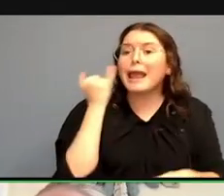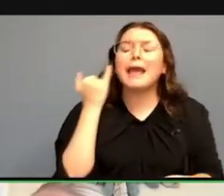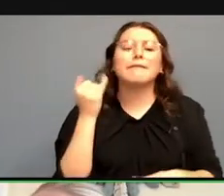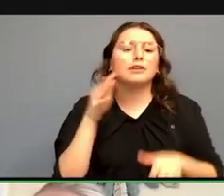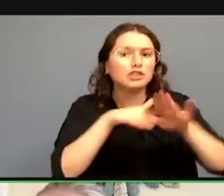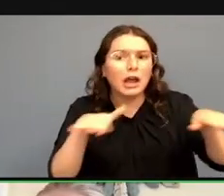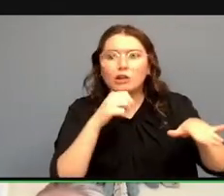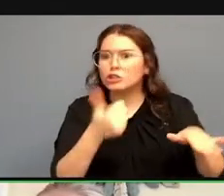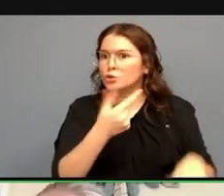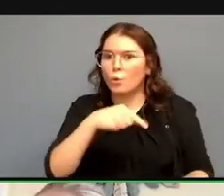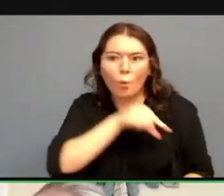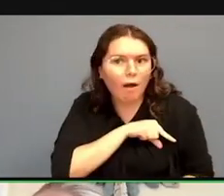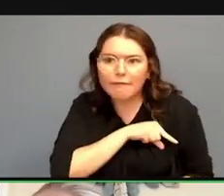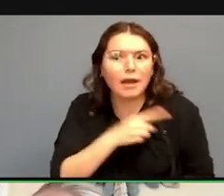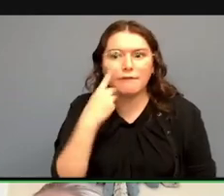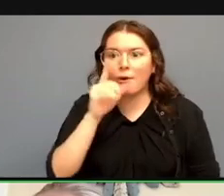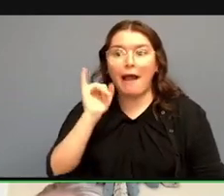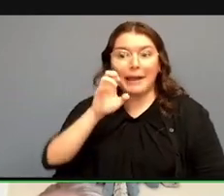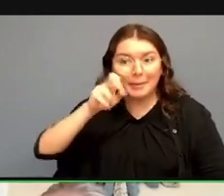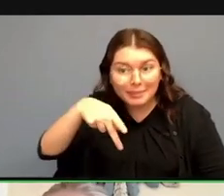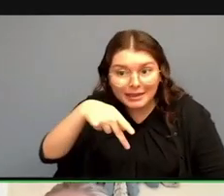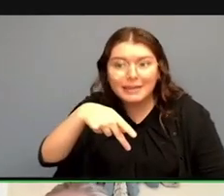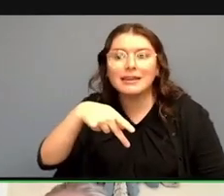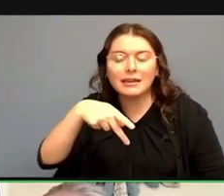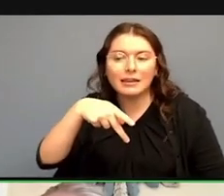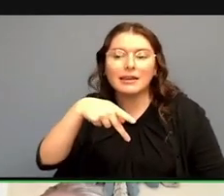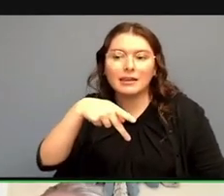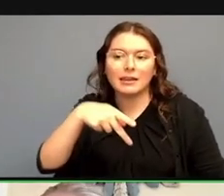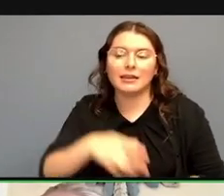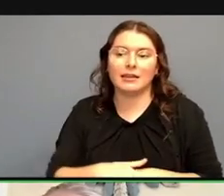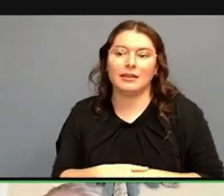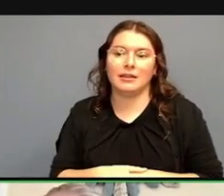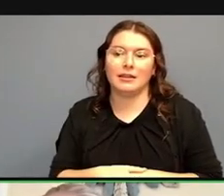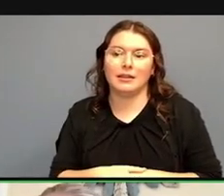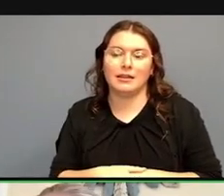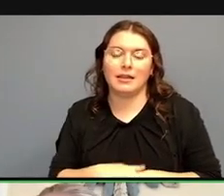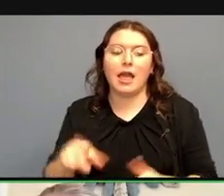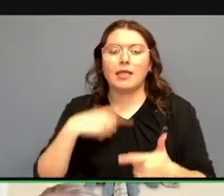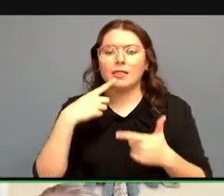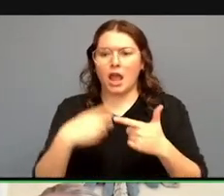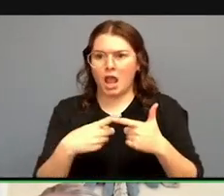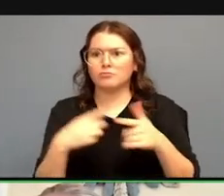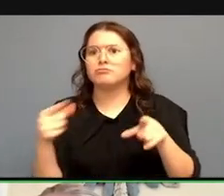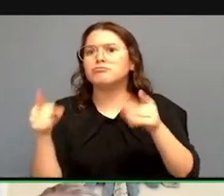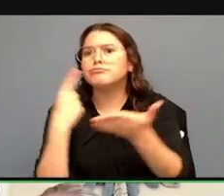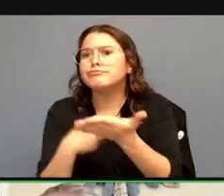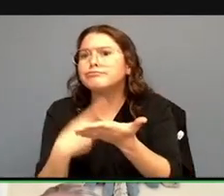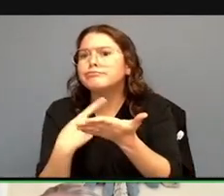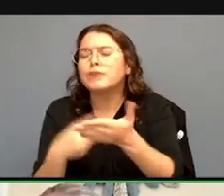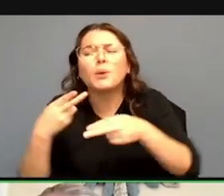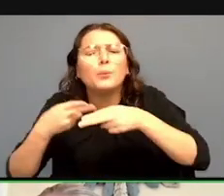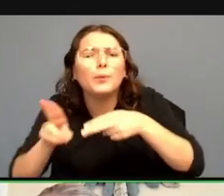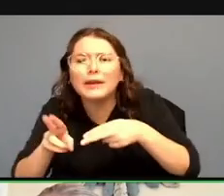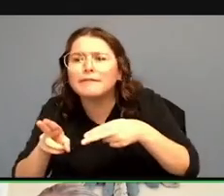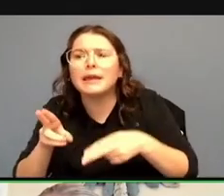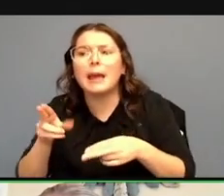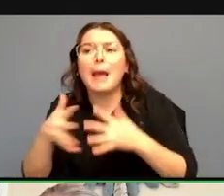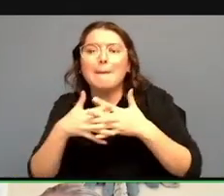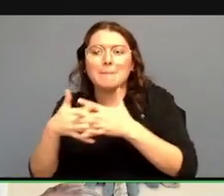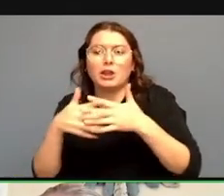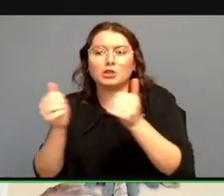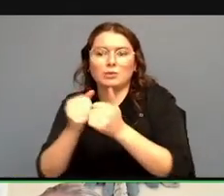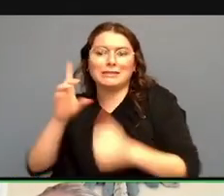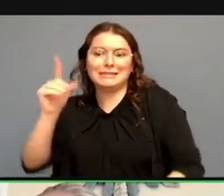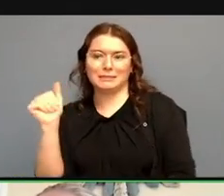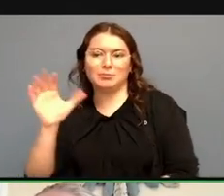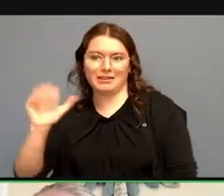not eligible for an IEP. And then we're going to talk about briefly the Americans with Disabilities